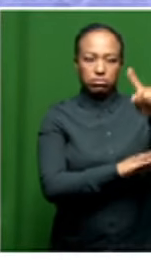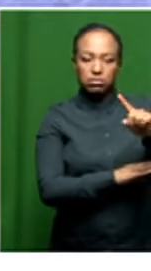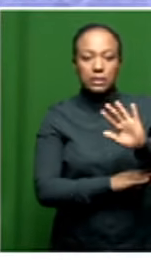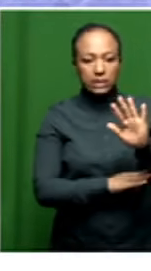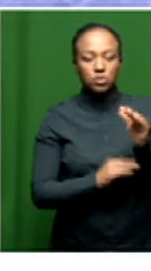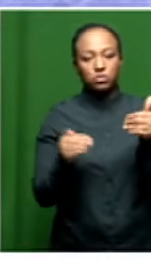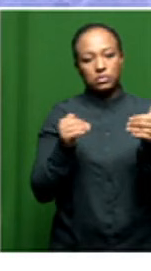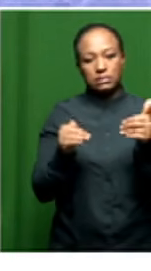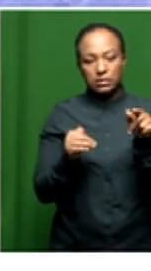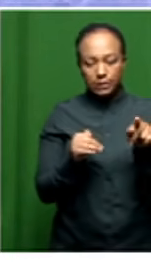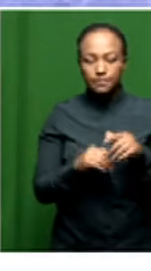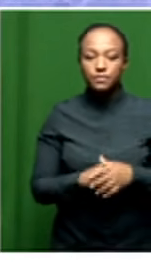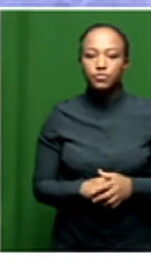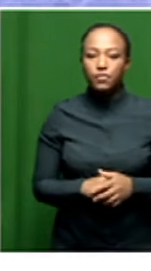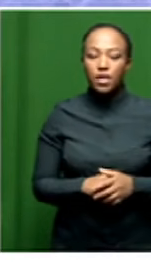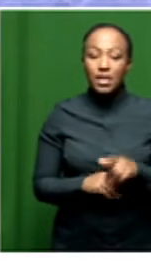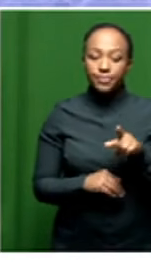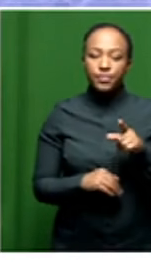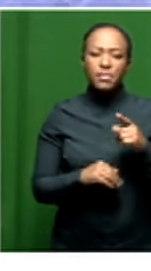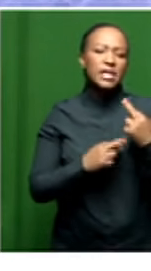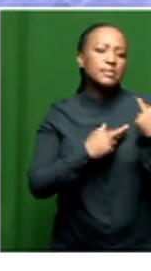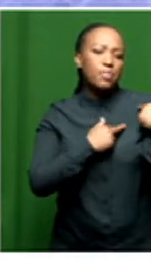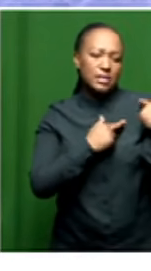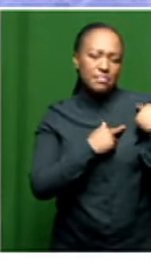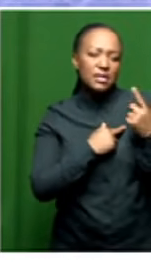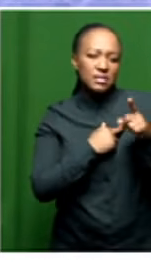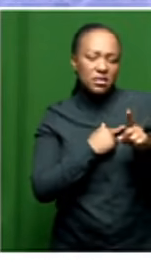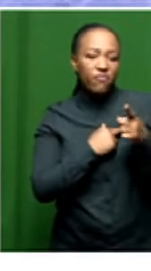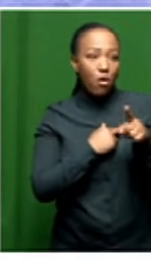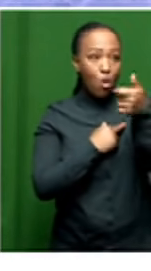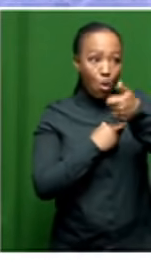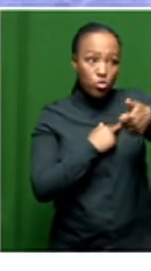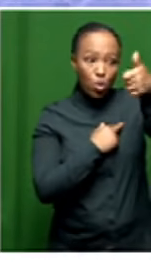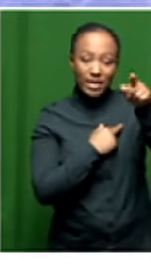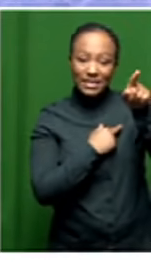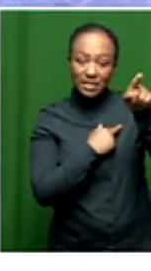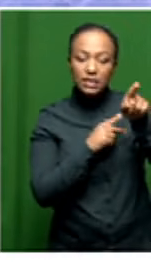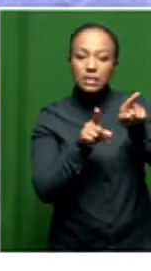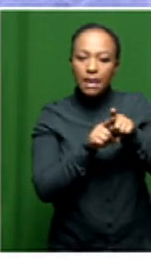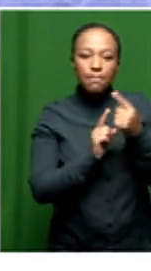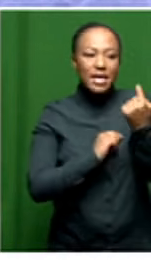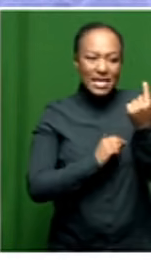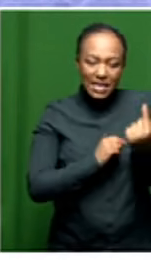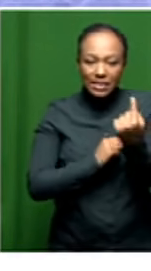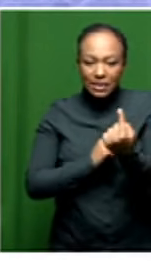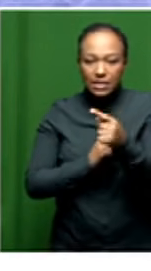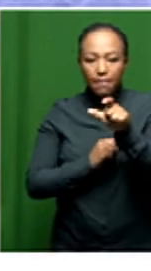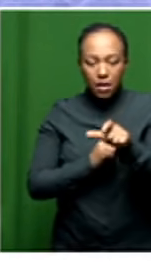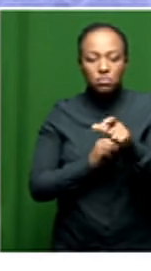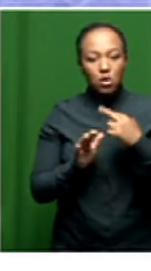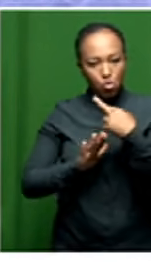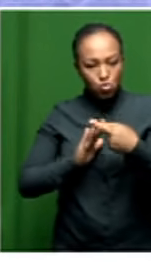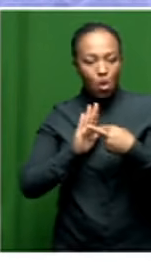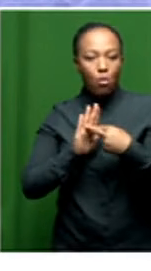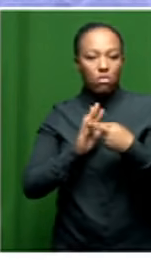is the responsibility, not only for the authorities conducting the election, but each and every individual has a role and